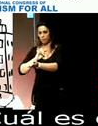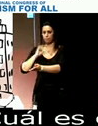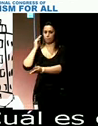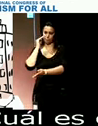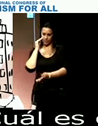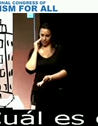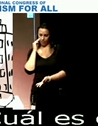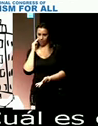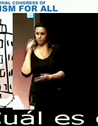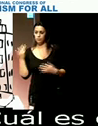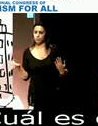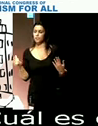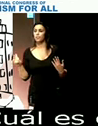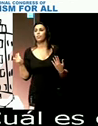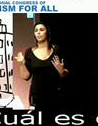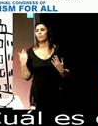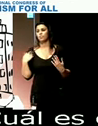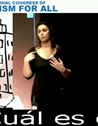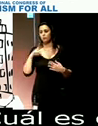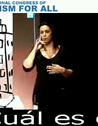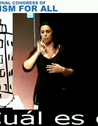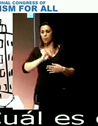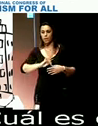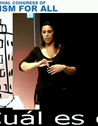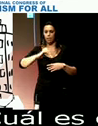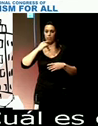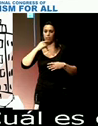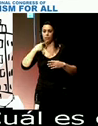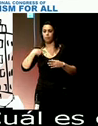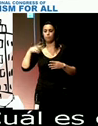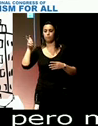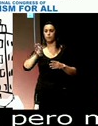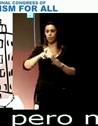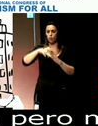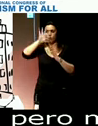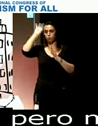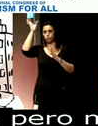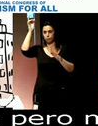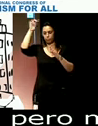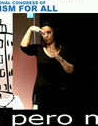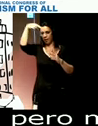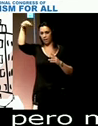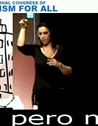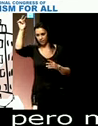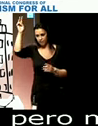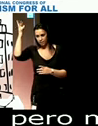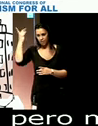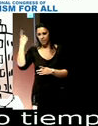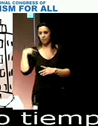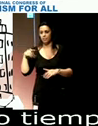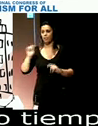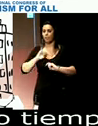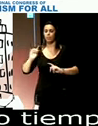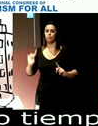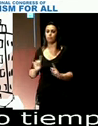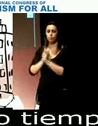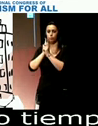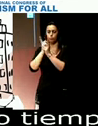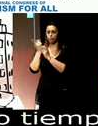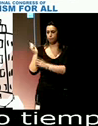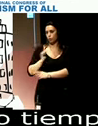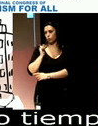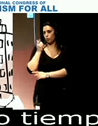position put me into place to actually try to find possibility of actually getting things to talk to